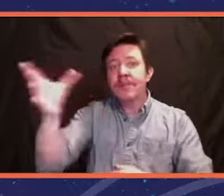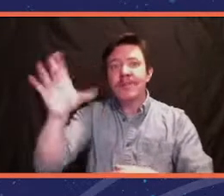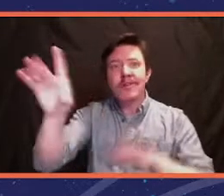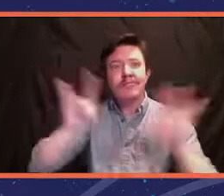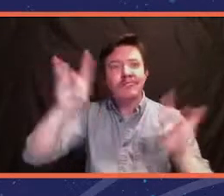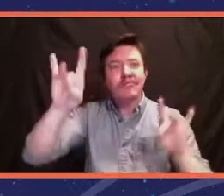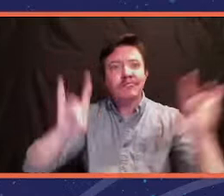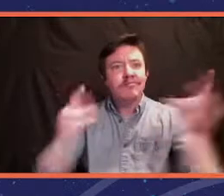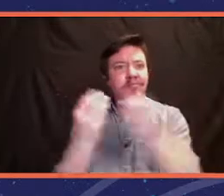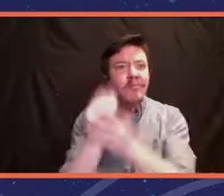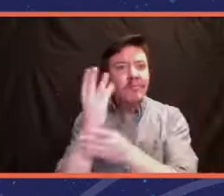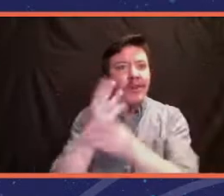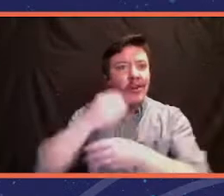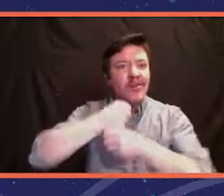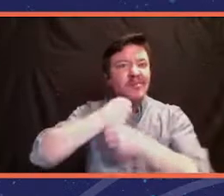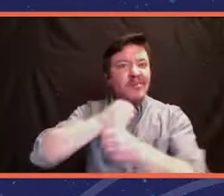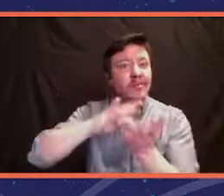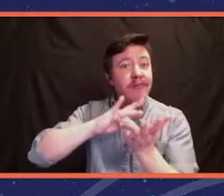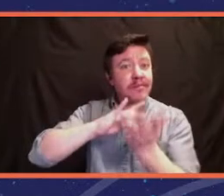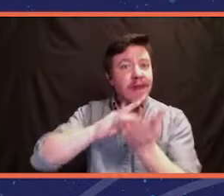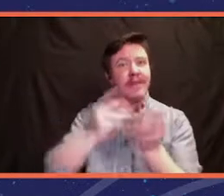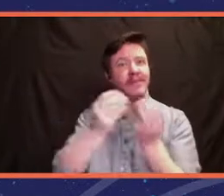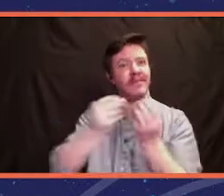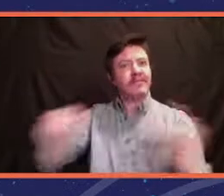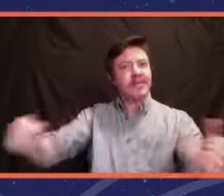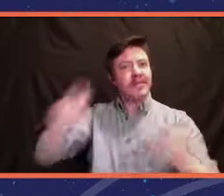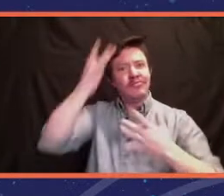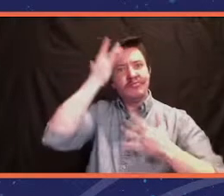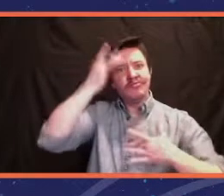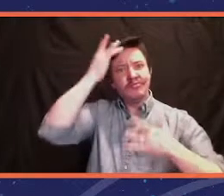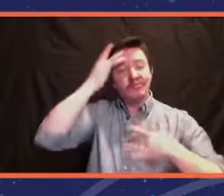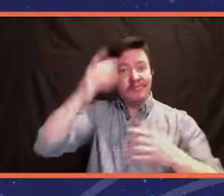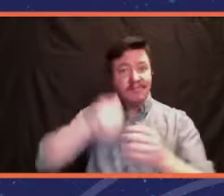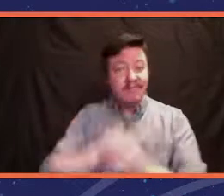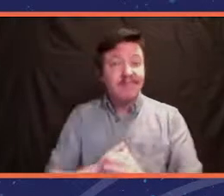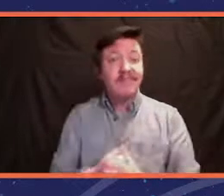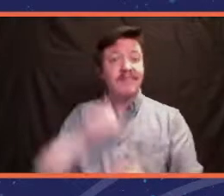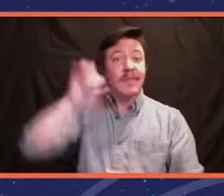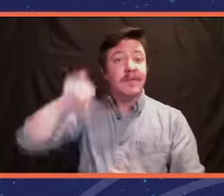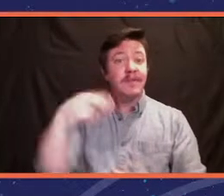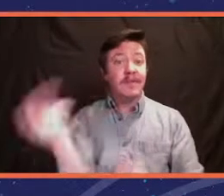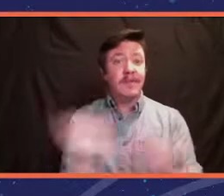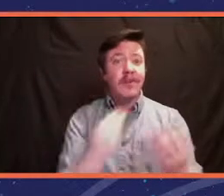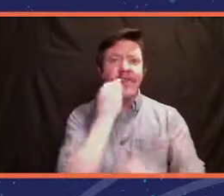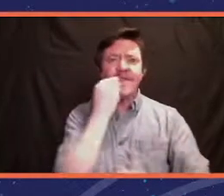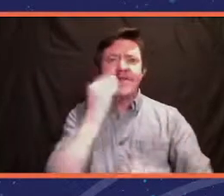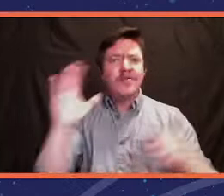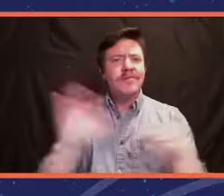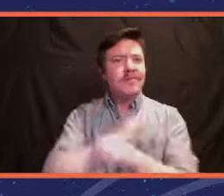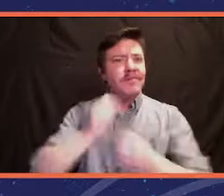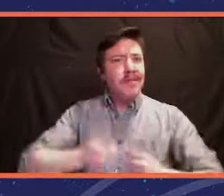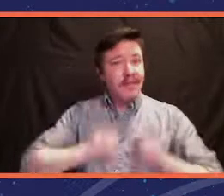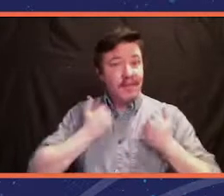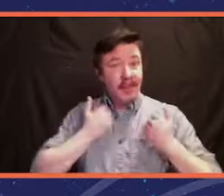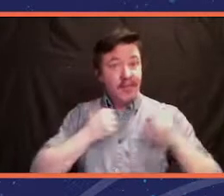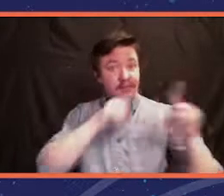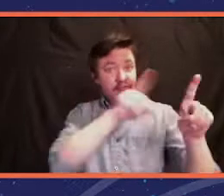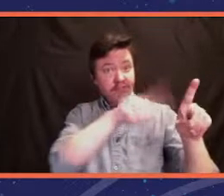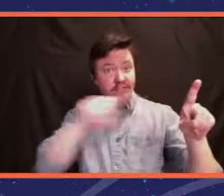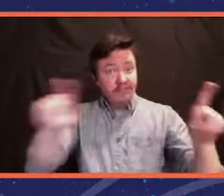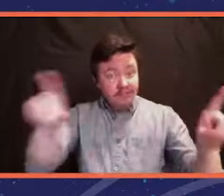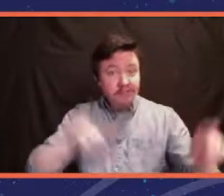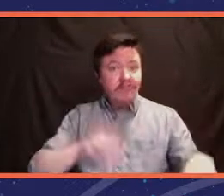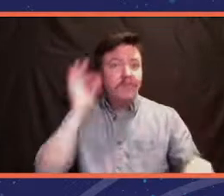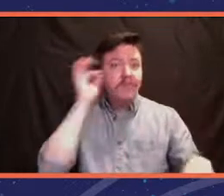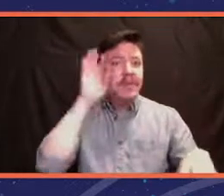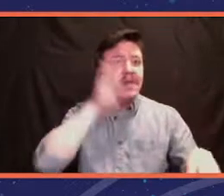we have a cold or a tummy ache. Fresh food is full of life. Over there is where the bees and the butterflies roam free and